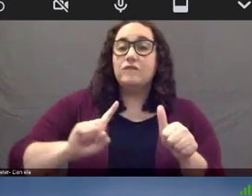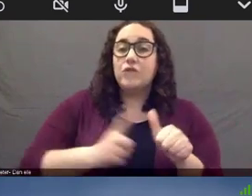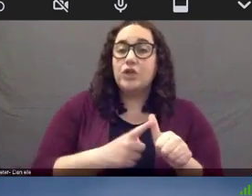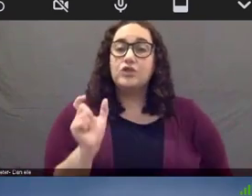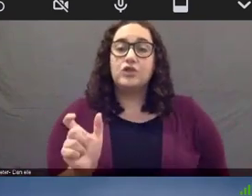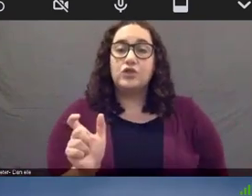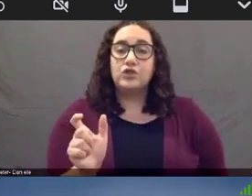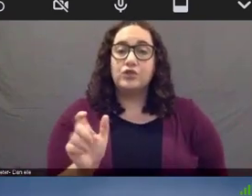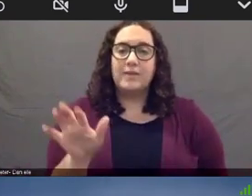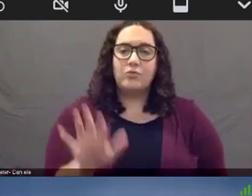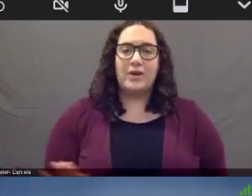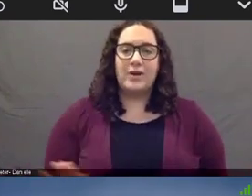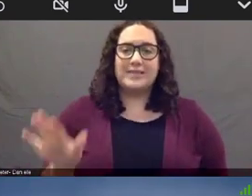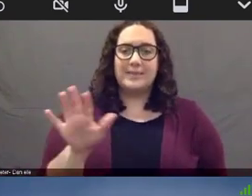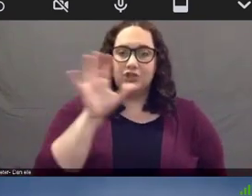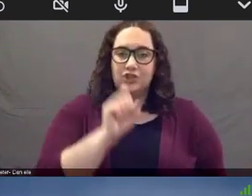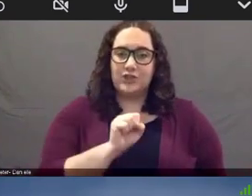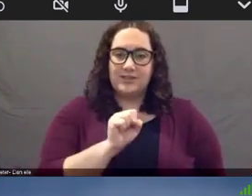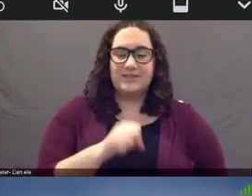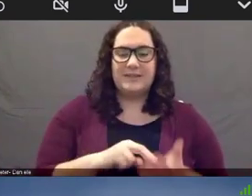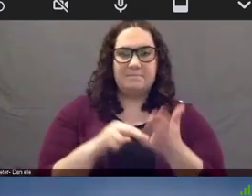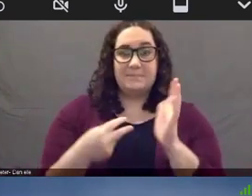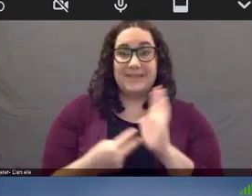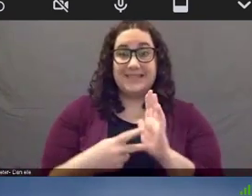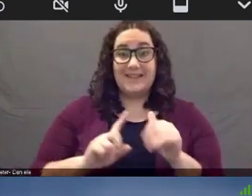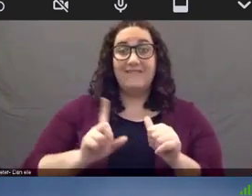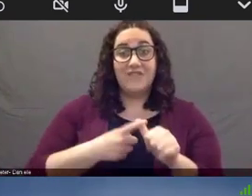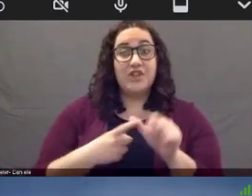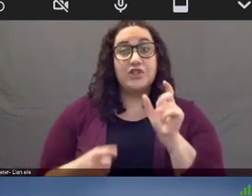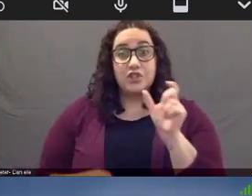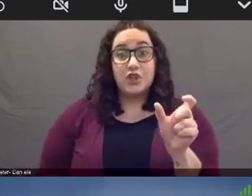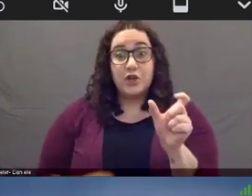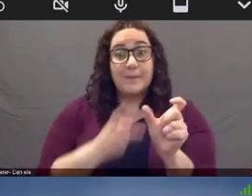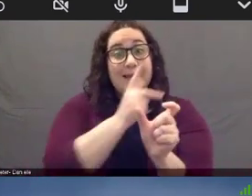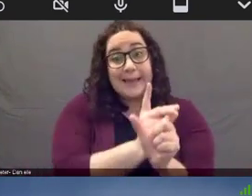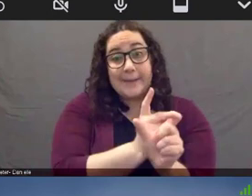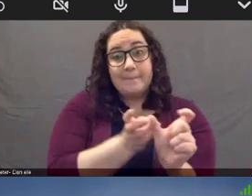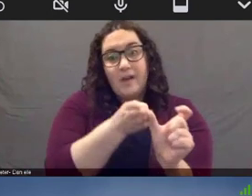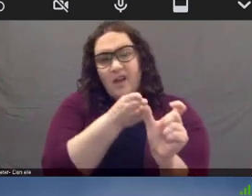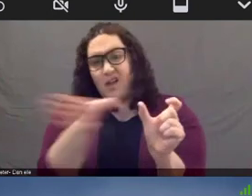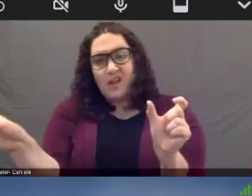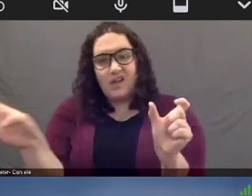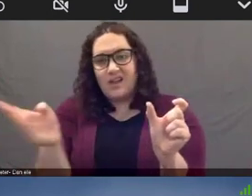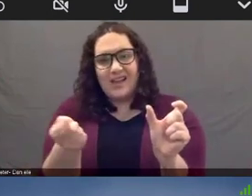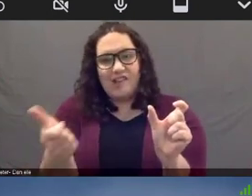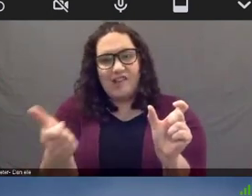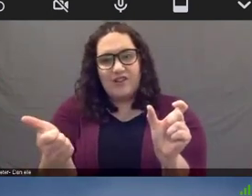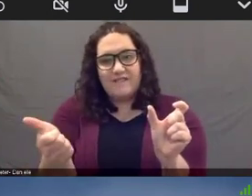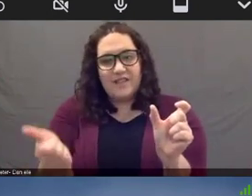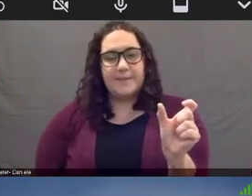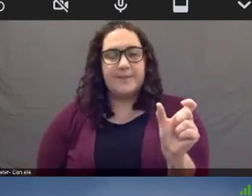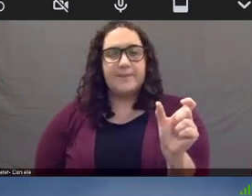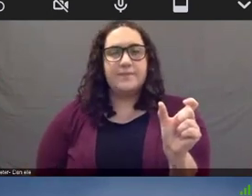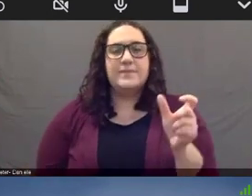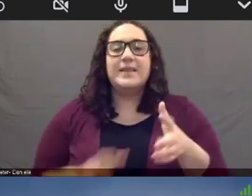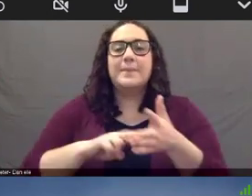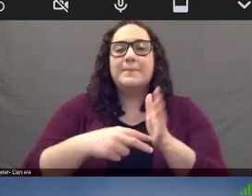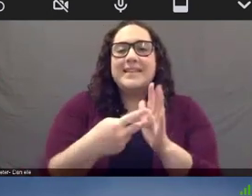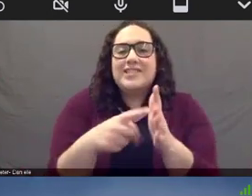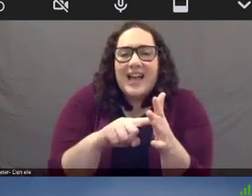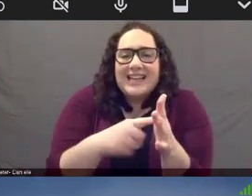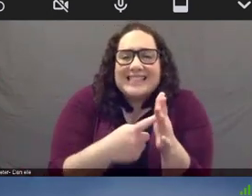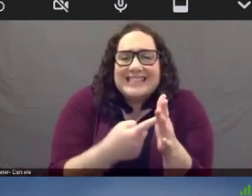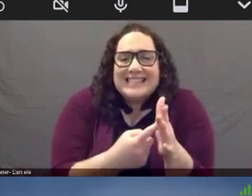temperature different distribution look like over time? Right? What does the initial temperature distribution look like? How much heat is transferred